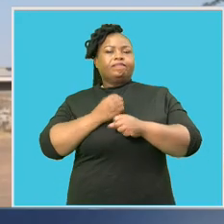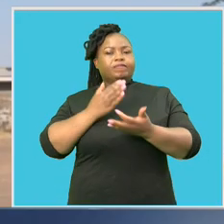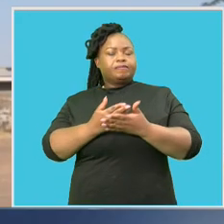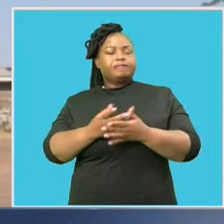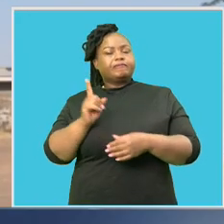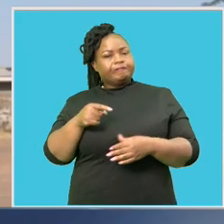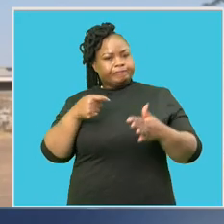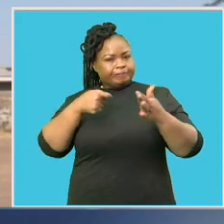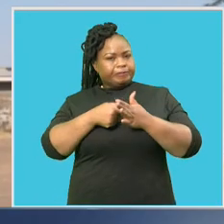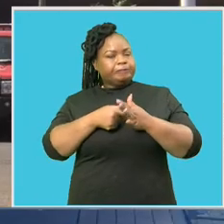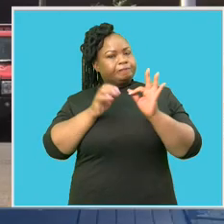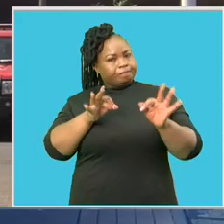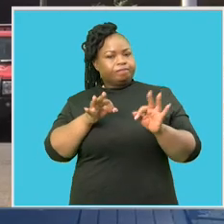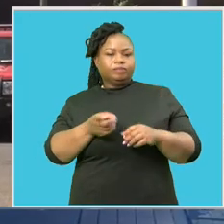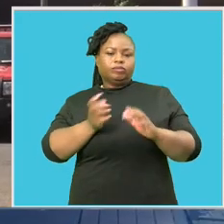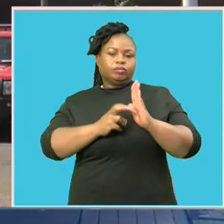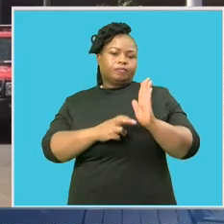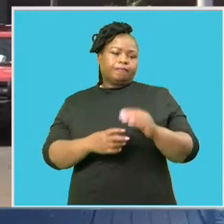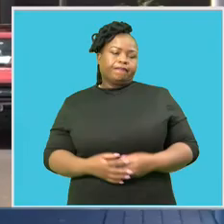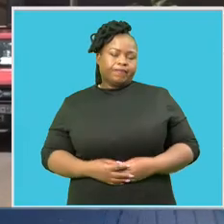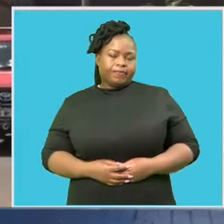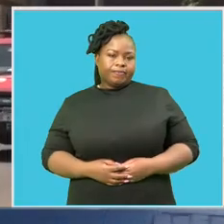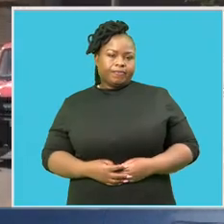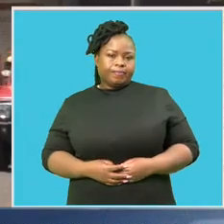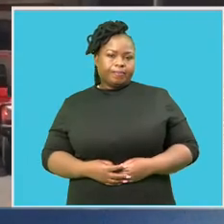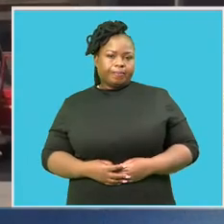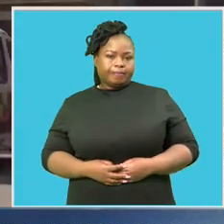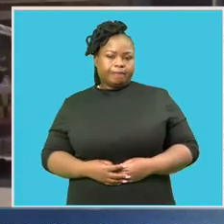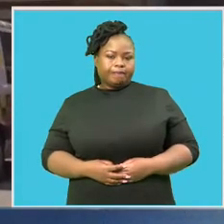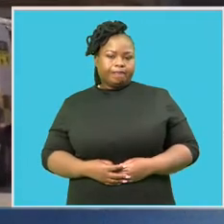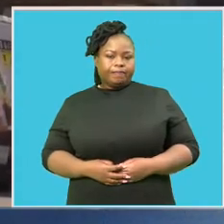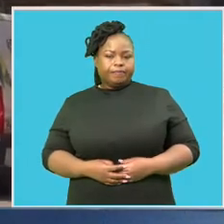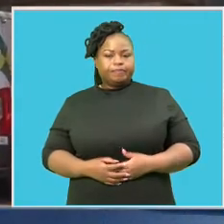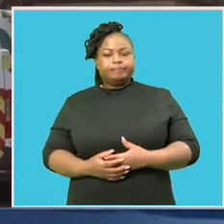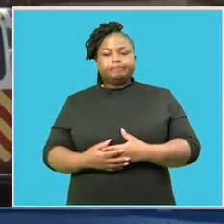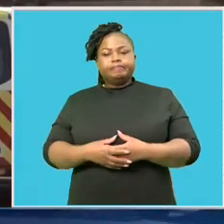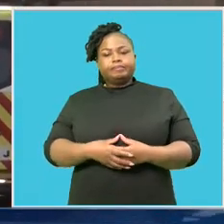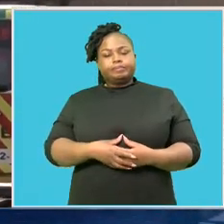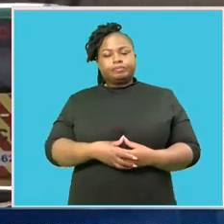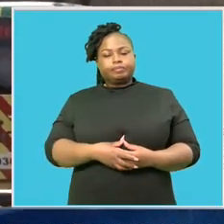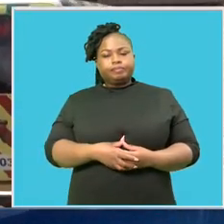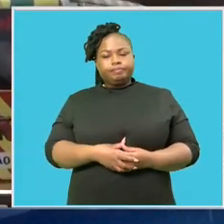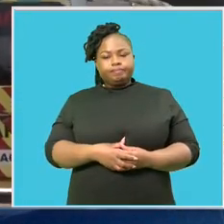izitofu eziregulated. Ezindabeni zeSoweto TV, ngingudoubt Phungula, ngibika ngiseMidrand.